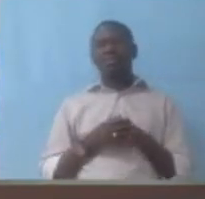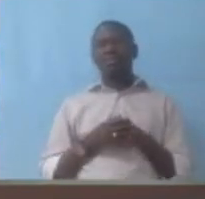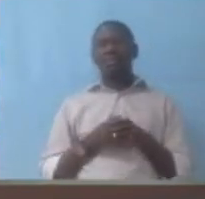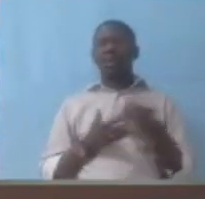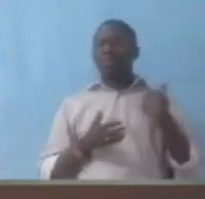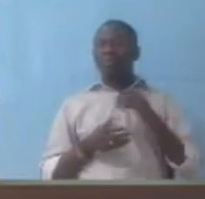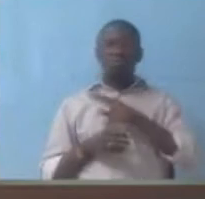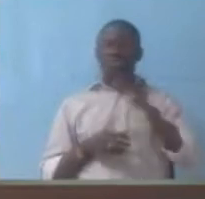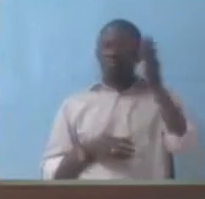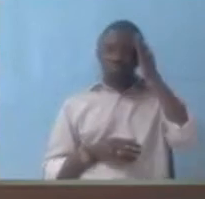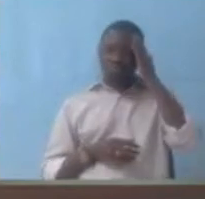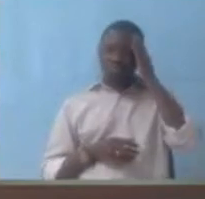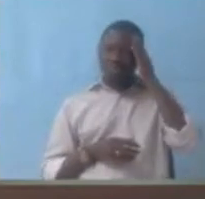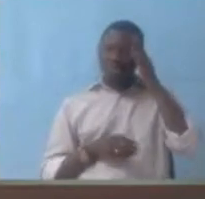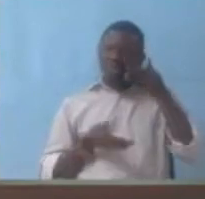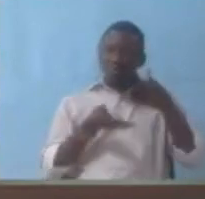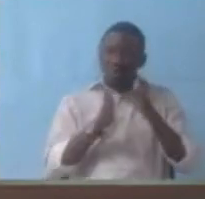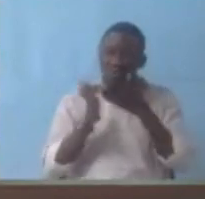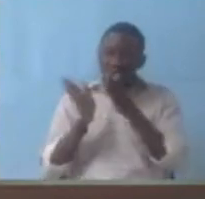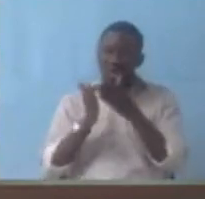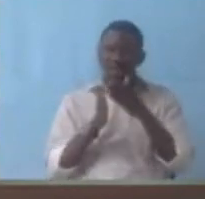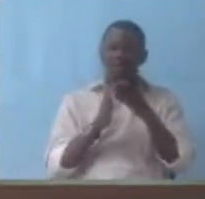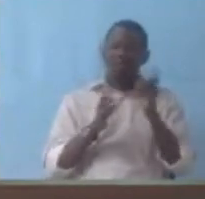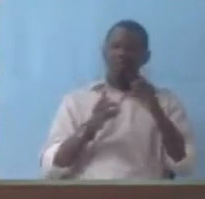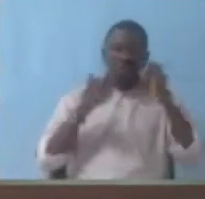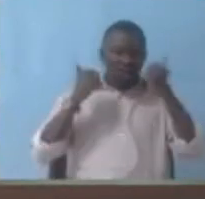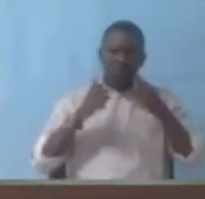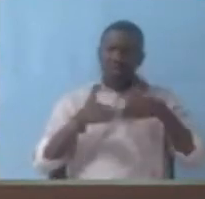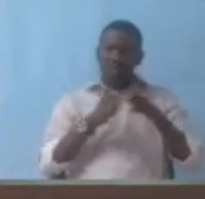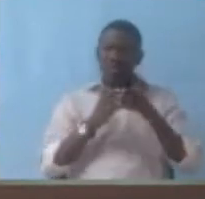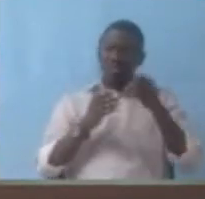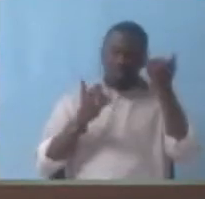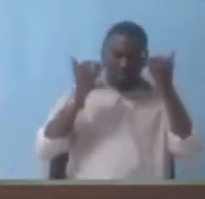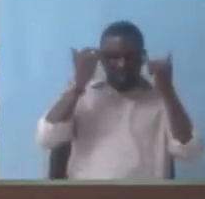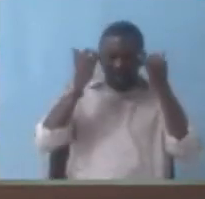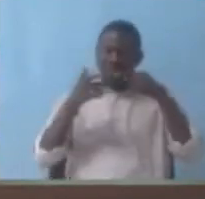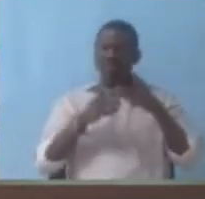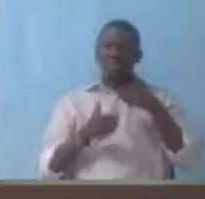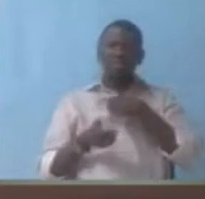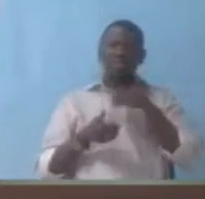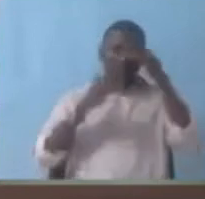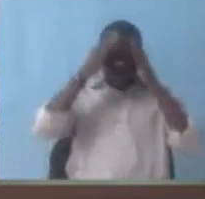people did not know the framework within which, what was going on, the framework within which this military were operating.